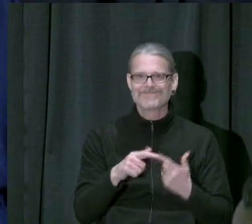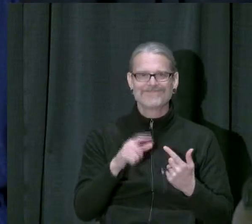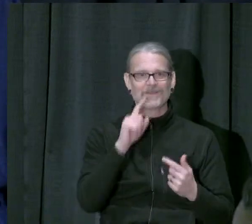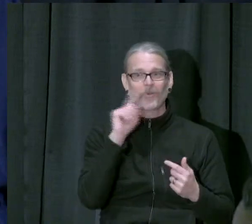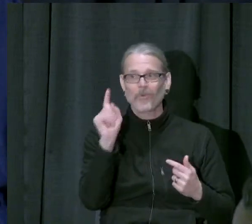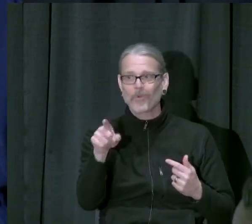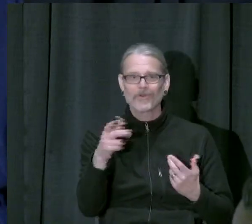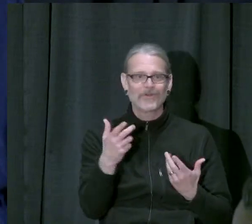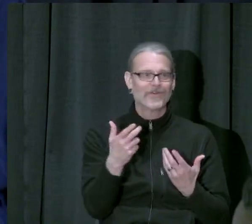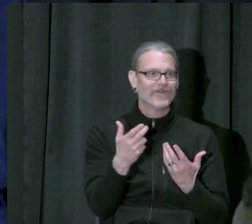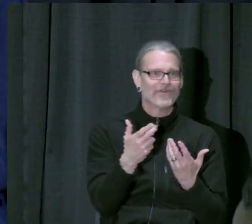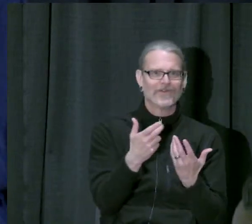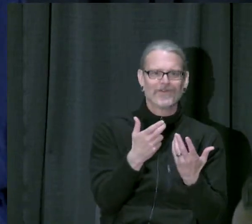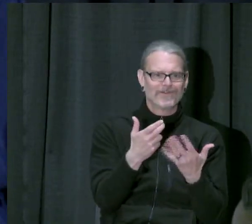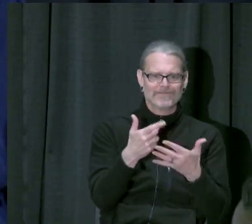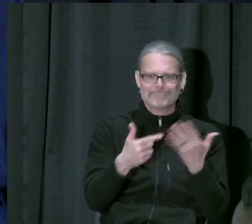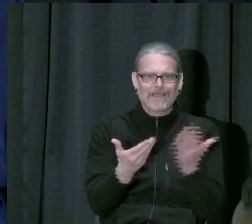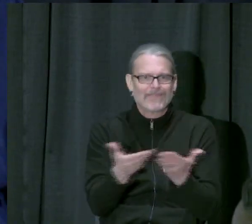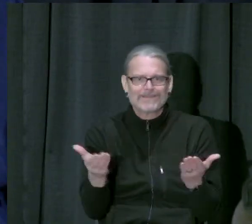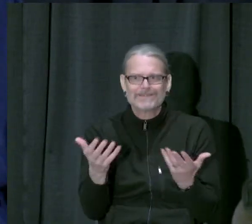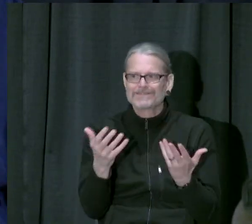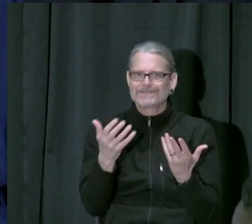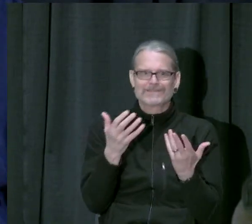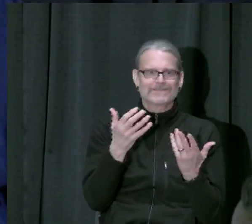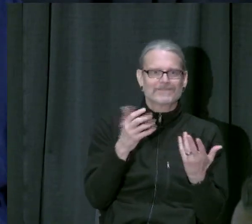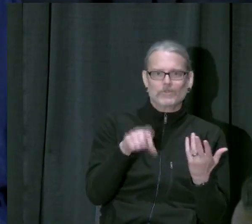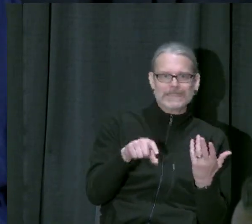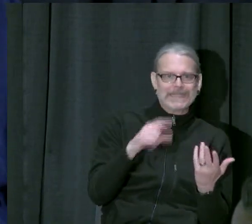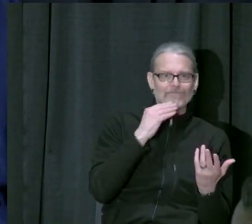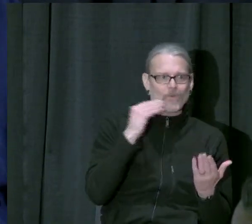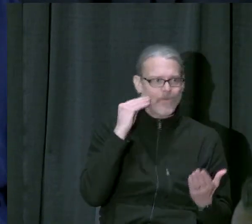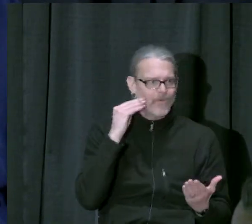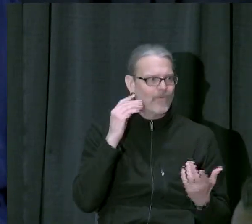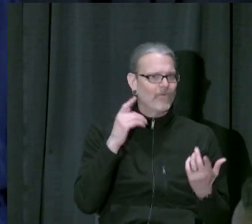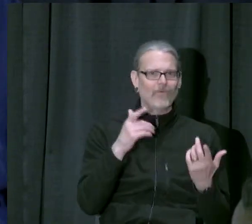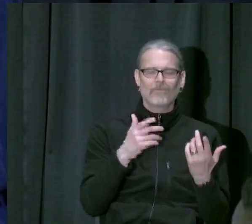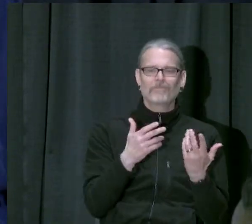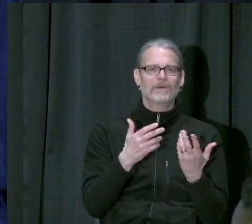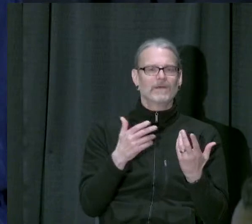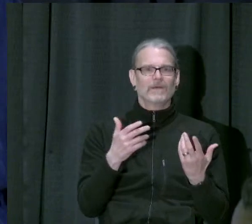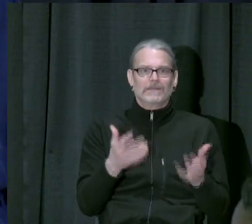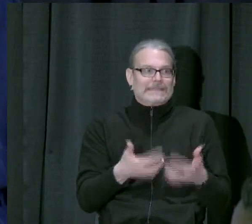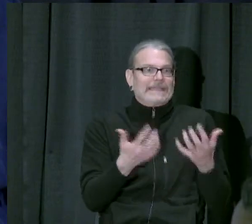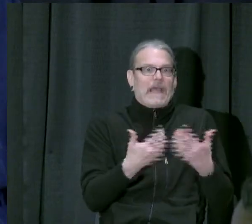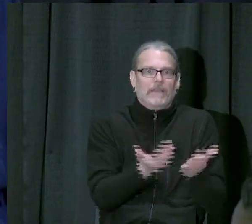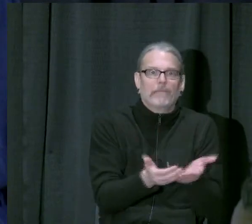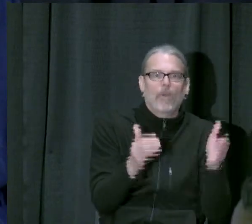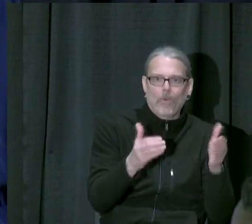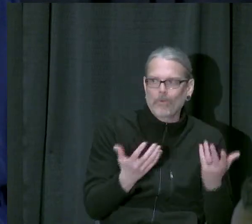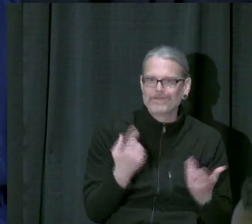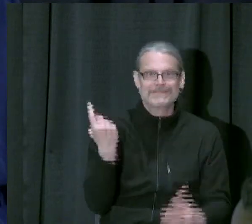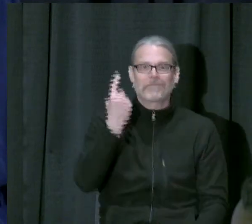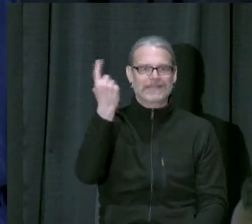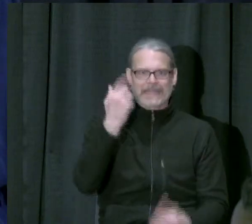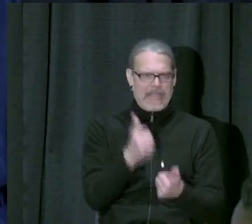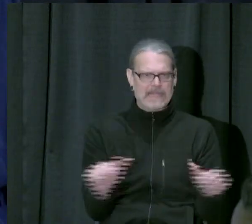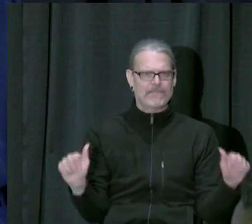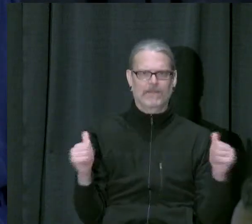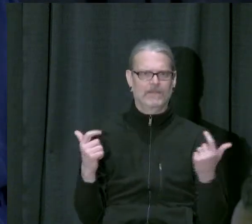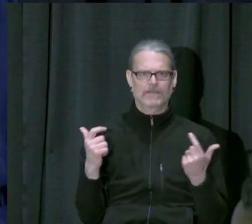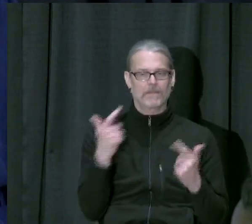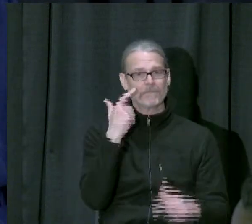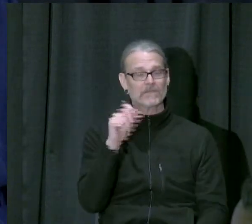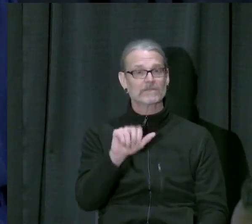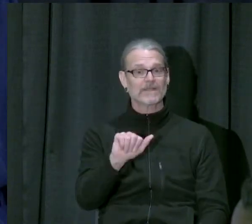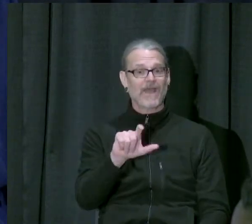bowl, and do it with independence and getting the information you need to make a good purchase. Because